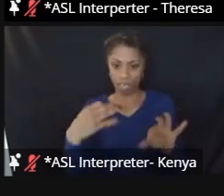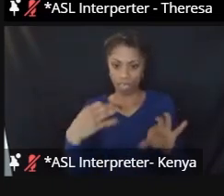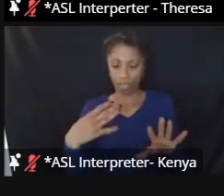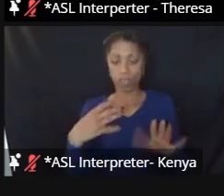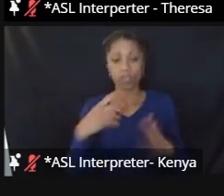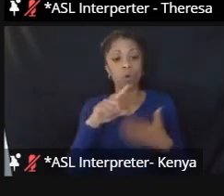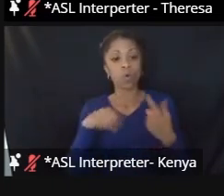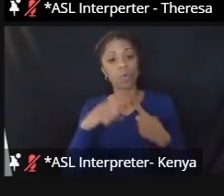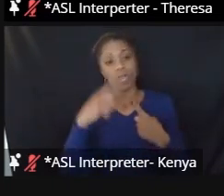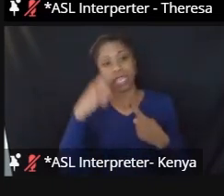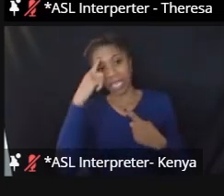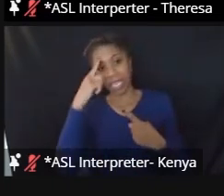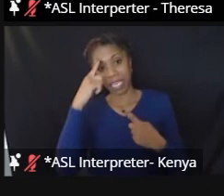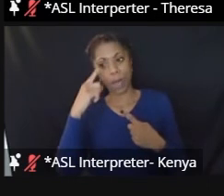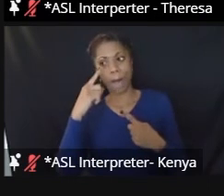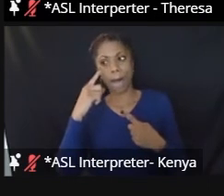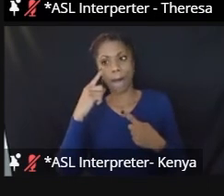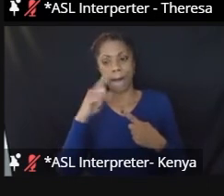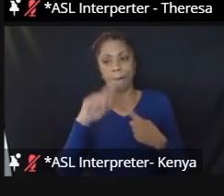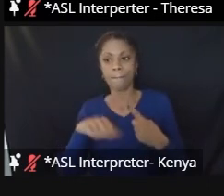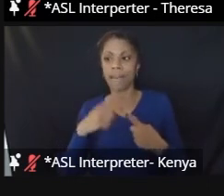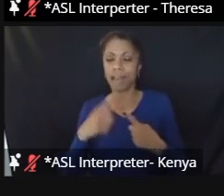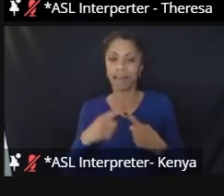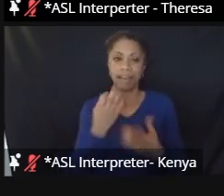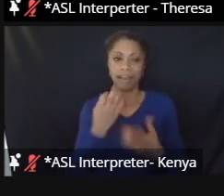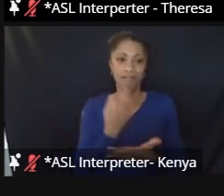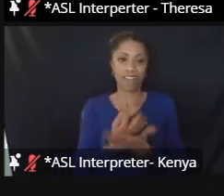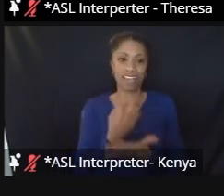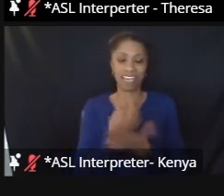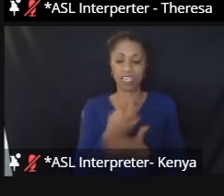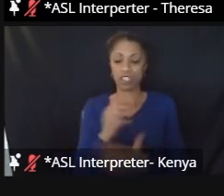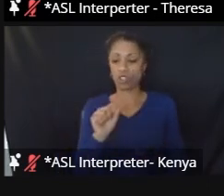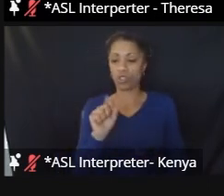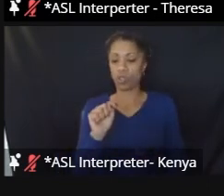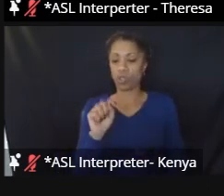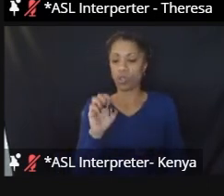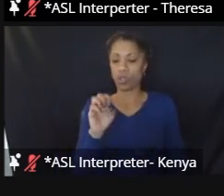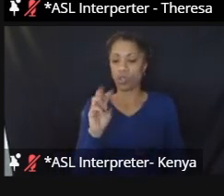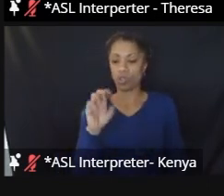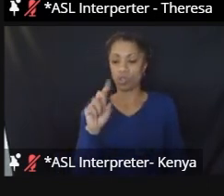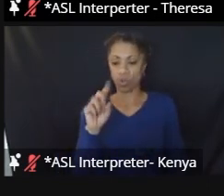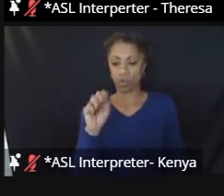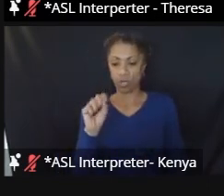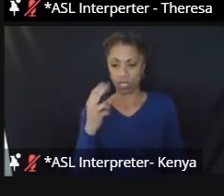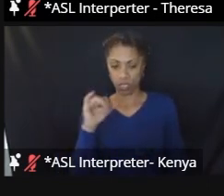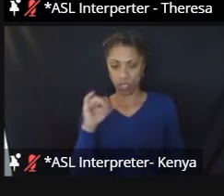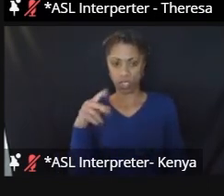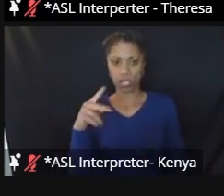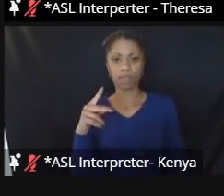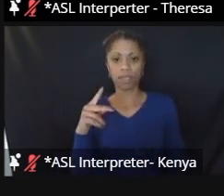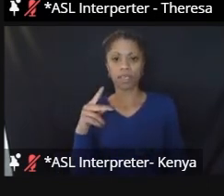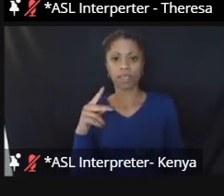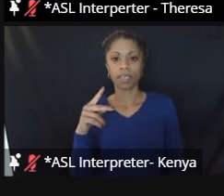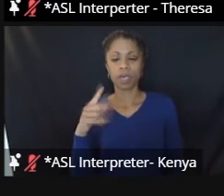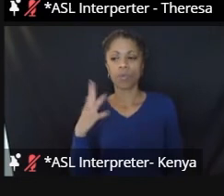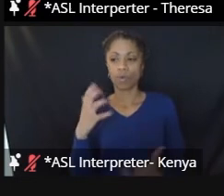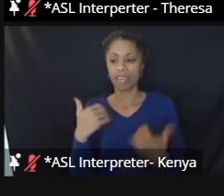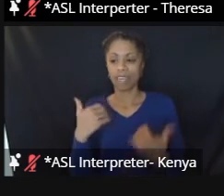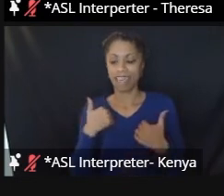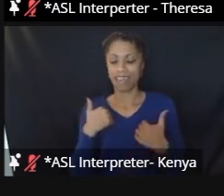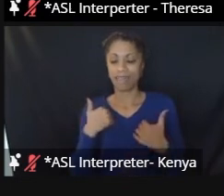financial stewardship, the two objectives that we've set there are to advocate equitable funding and then strategic